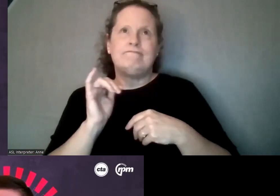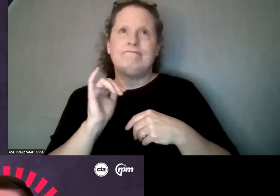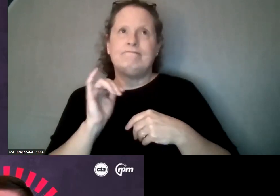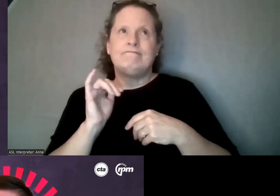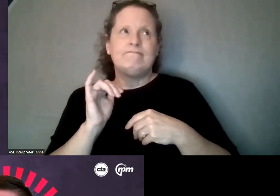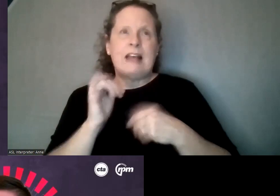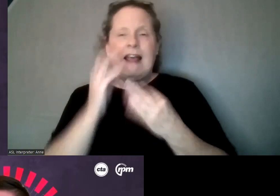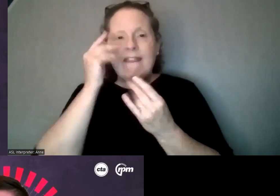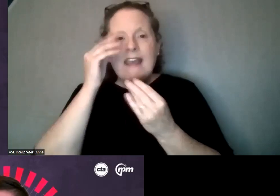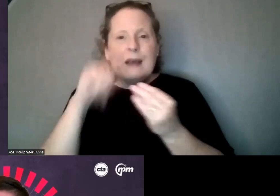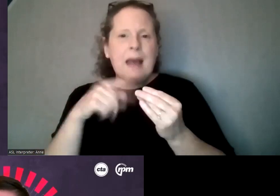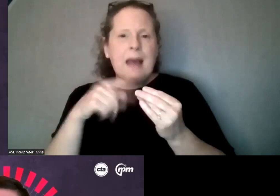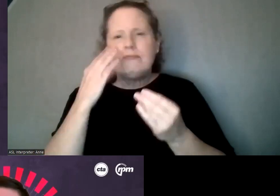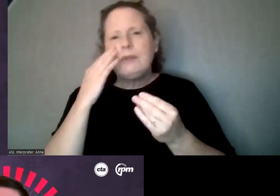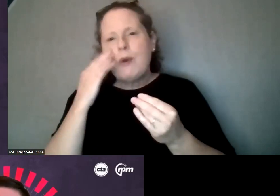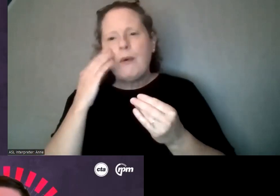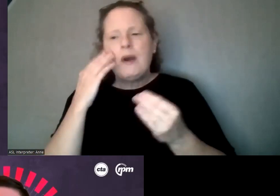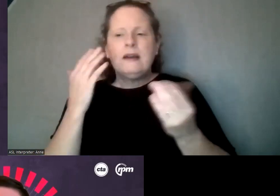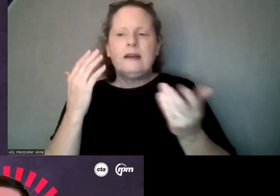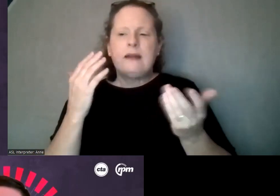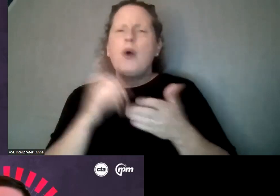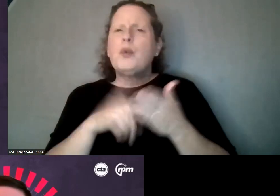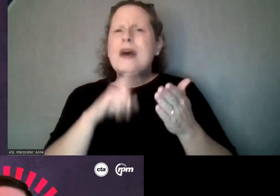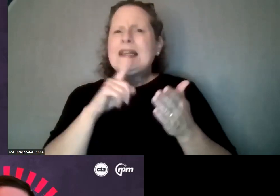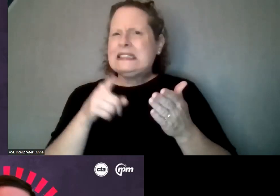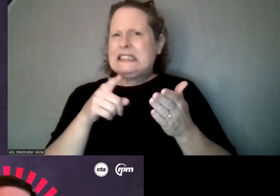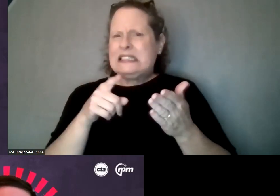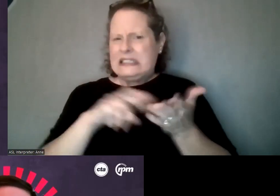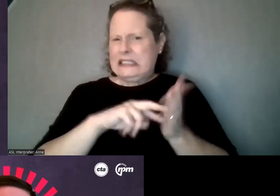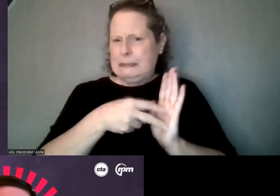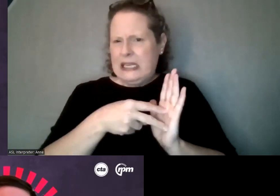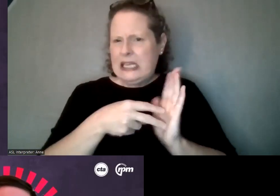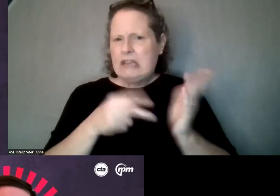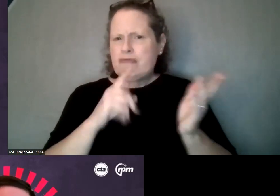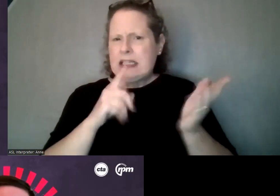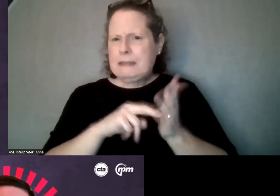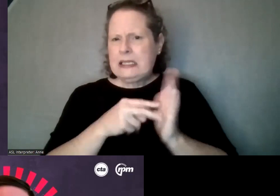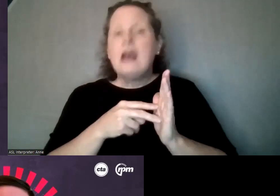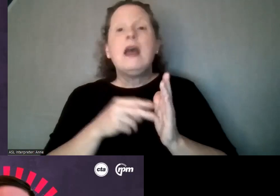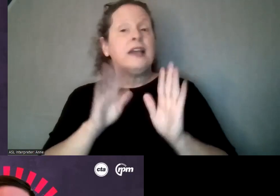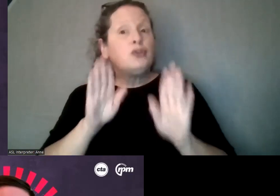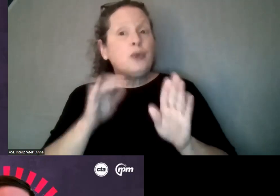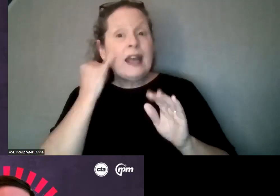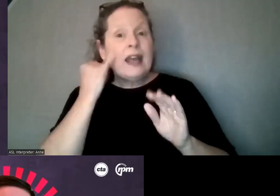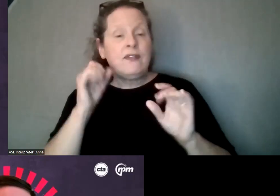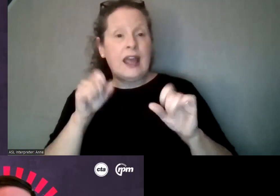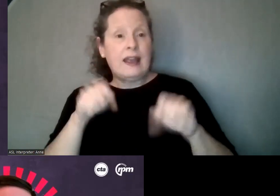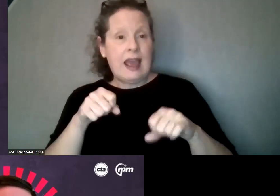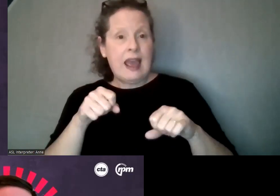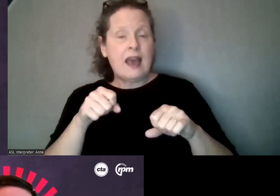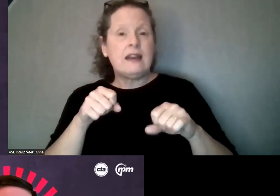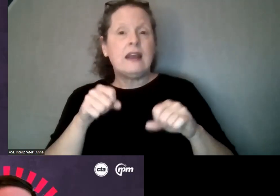don't think about, that what does this mean? Then it's great if they can just do the